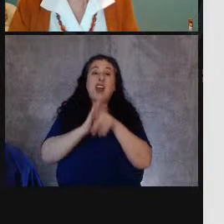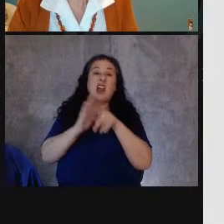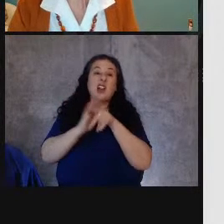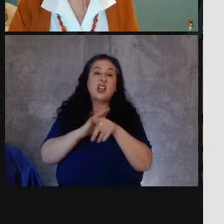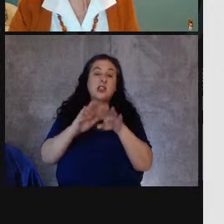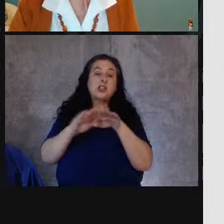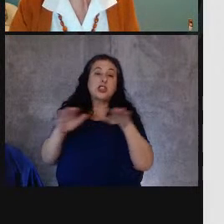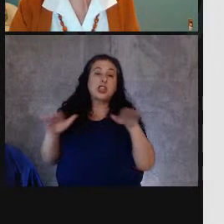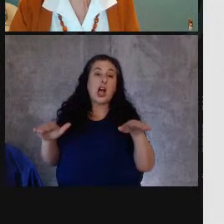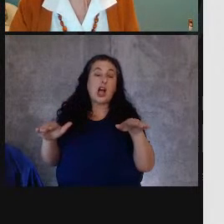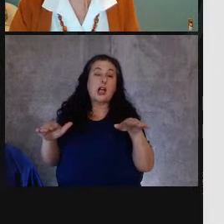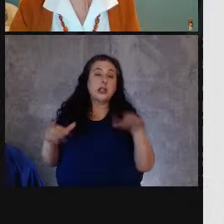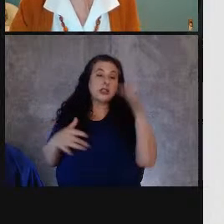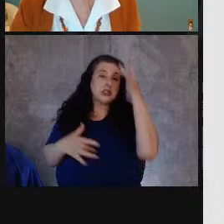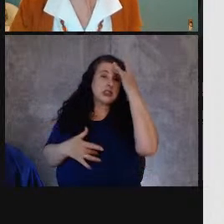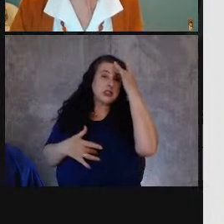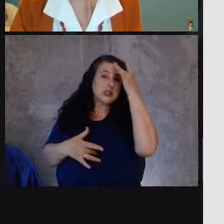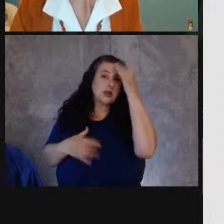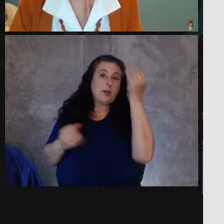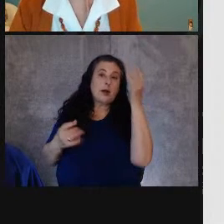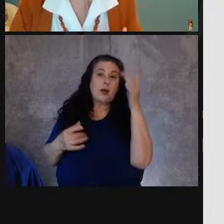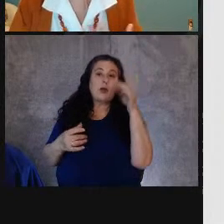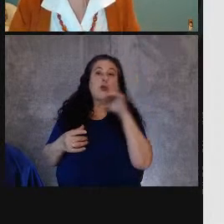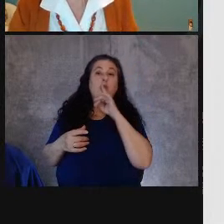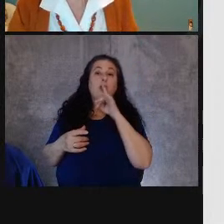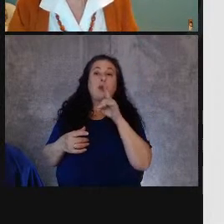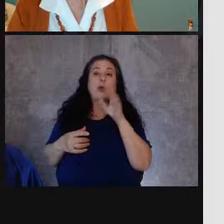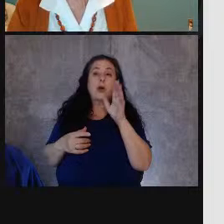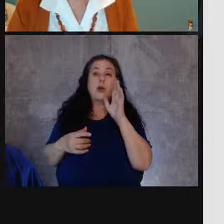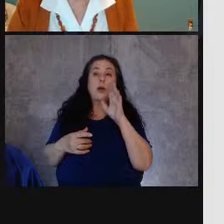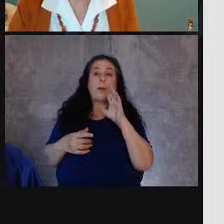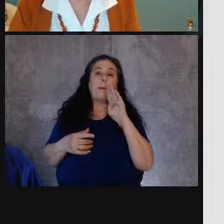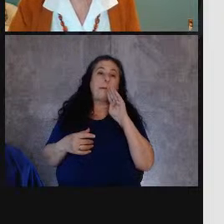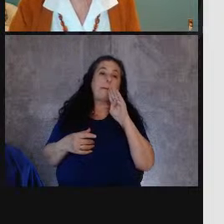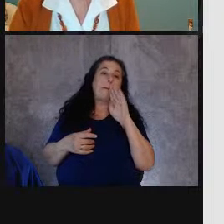diseases, many of these diseases were bacterial.